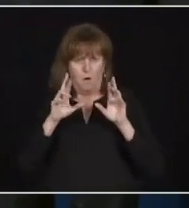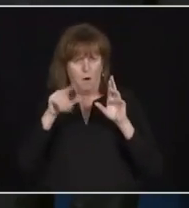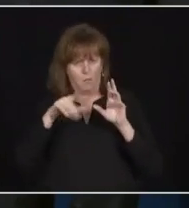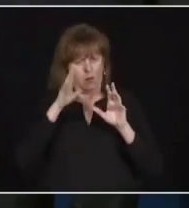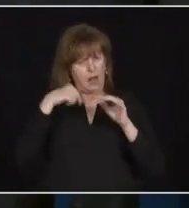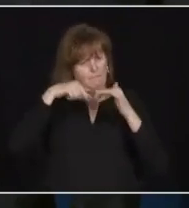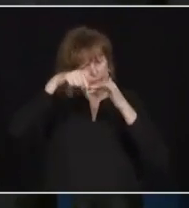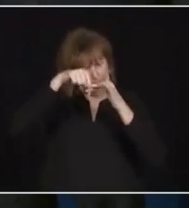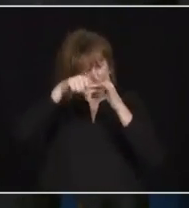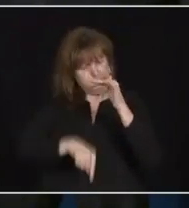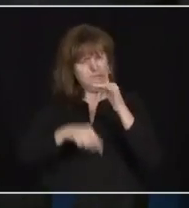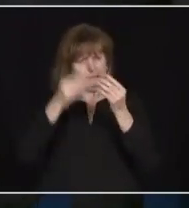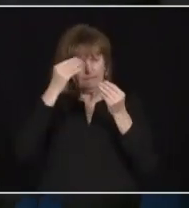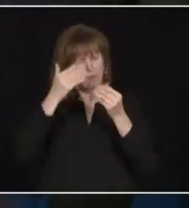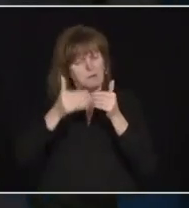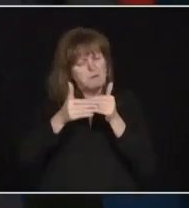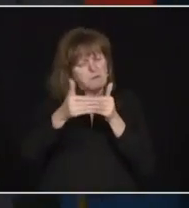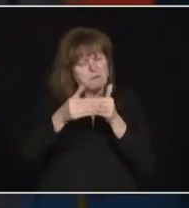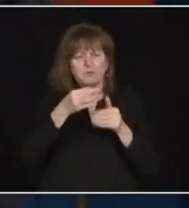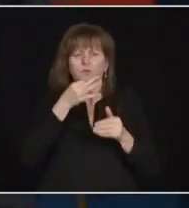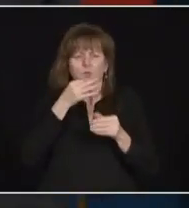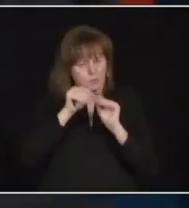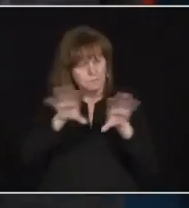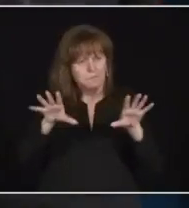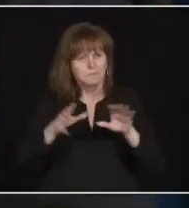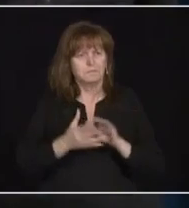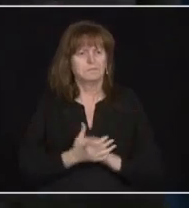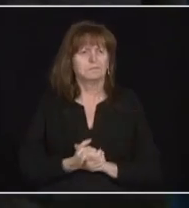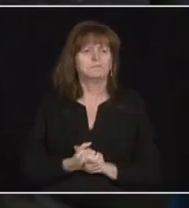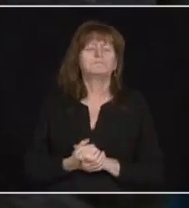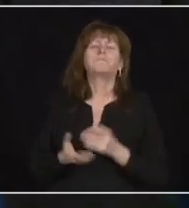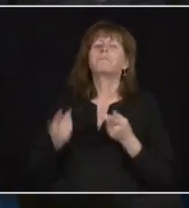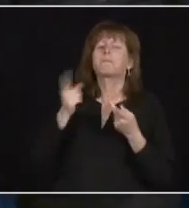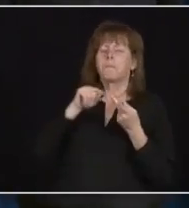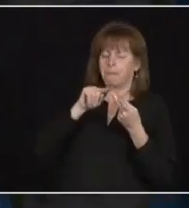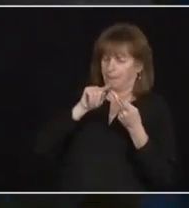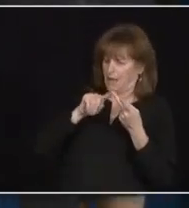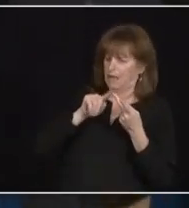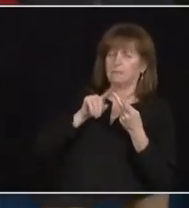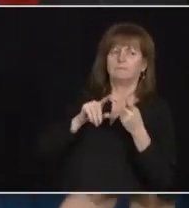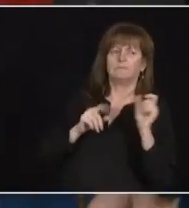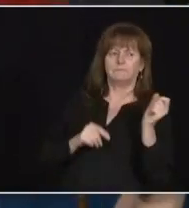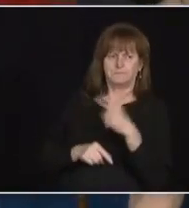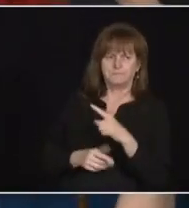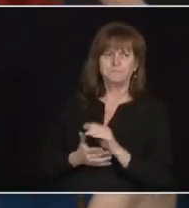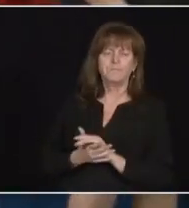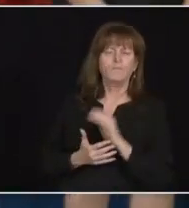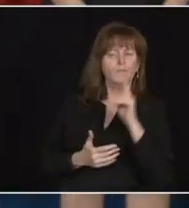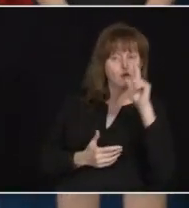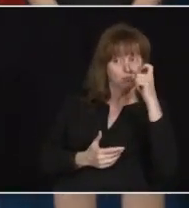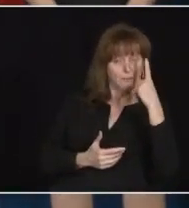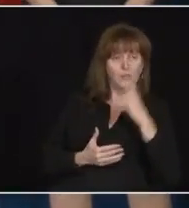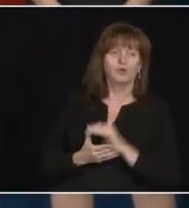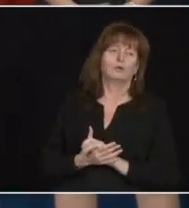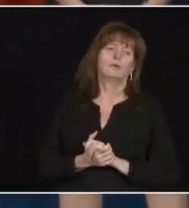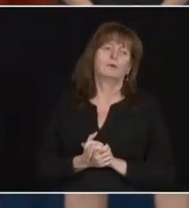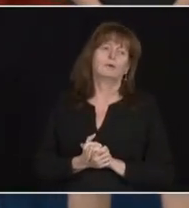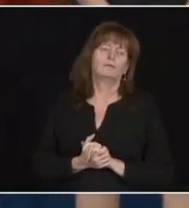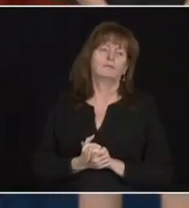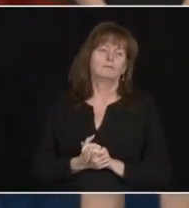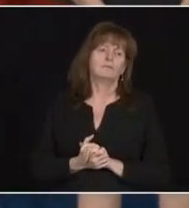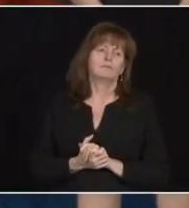very soon. Thank you. And my follow-up question is for the Premier. We've been focused so much on